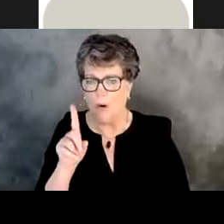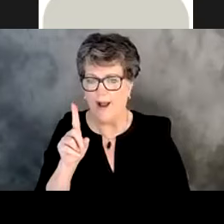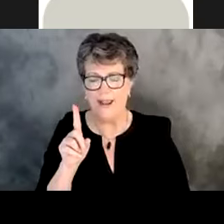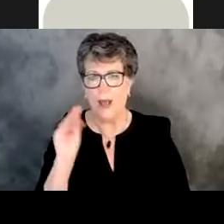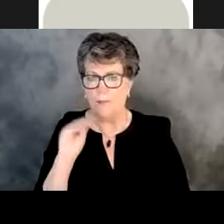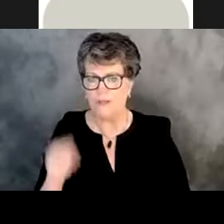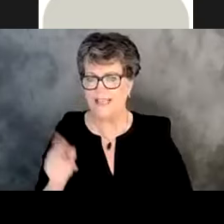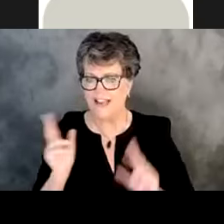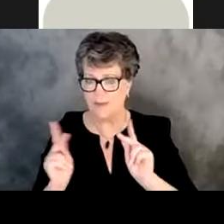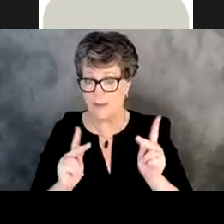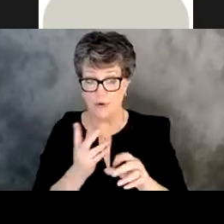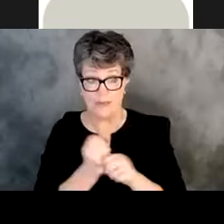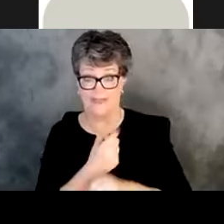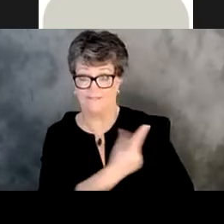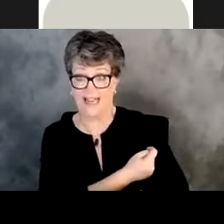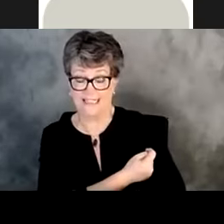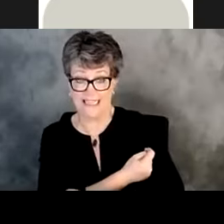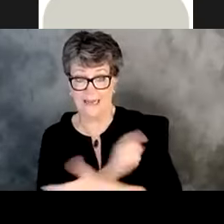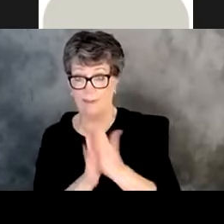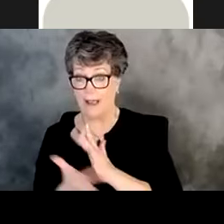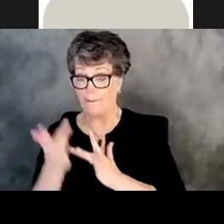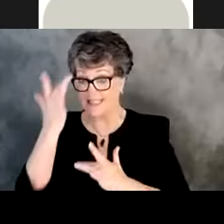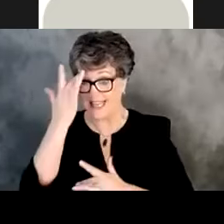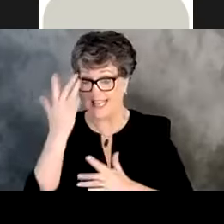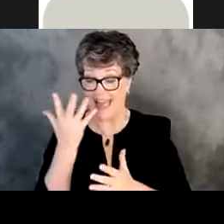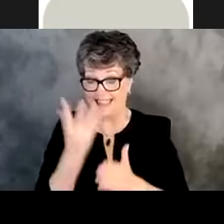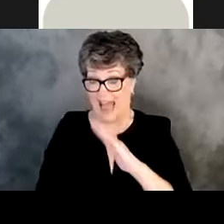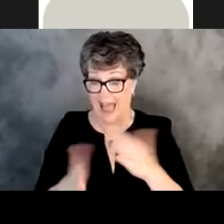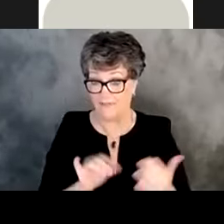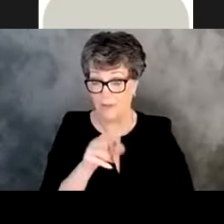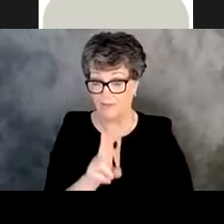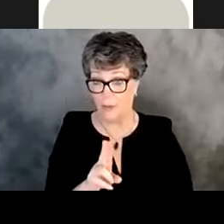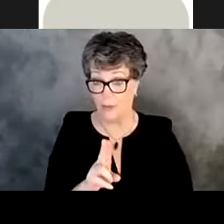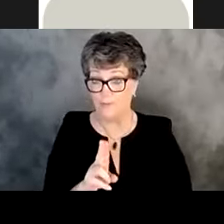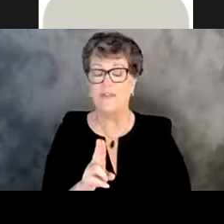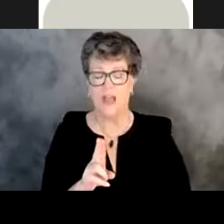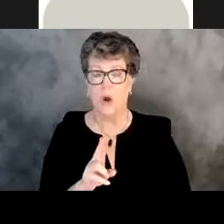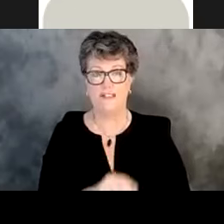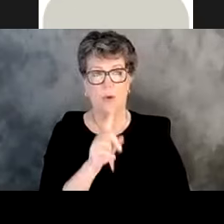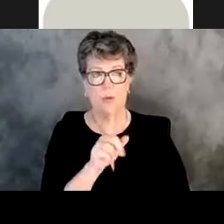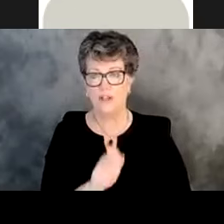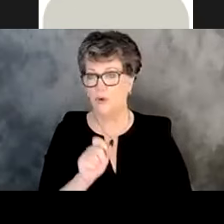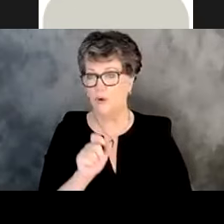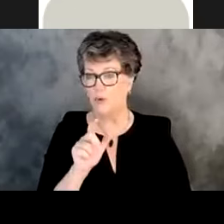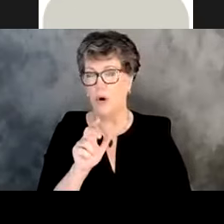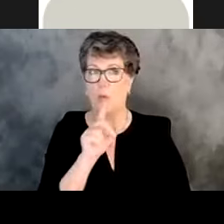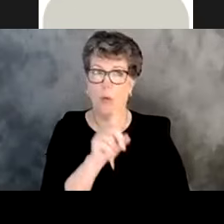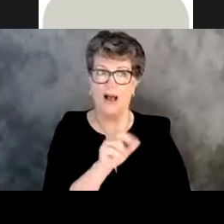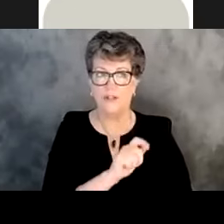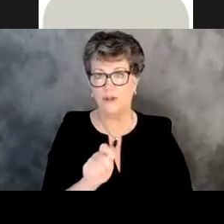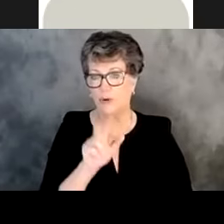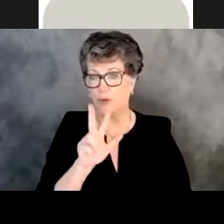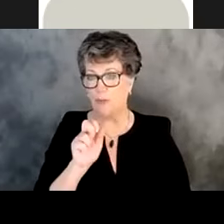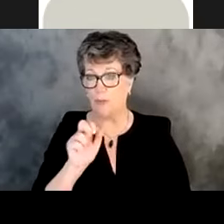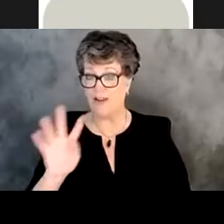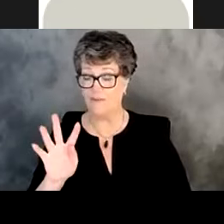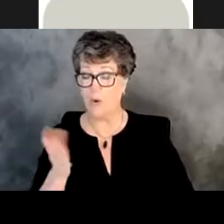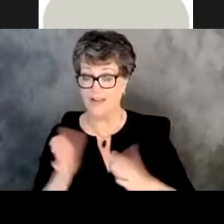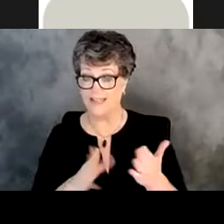0.1% of people who get the flu die from the flu, and we're seeing anywhere from 1 to 3.4% die from